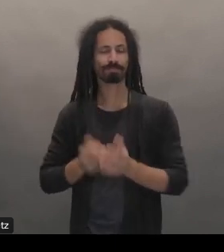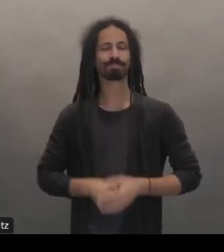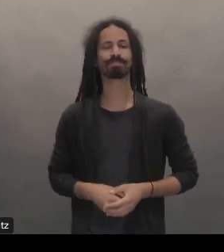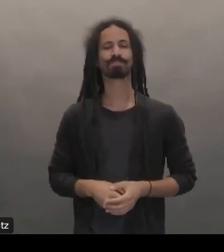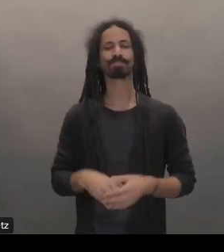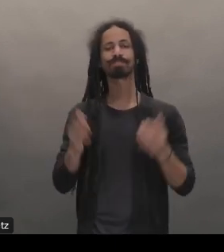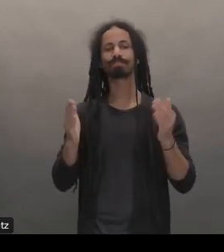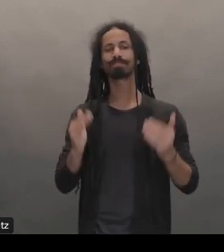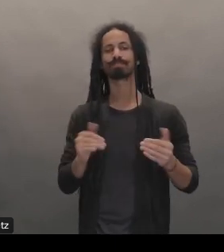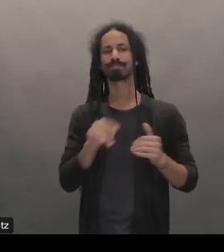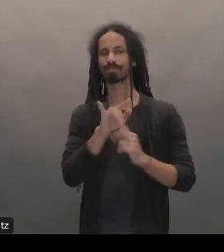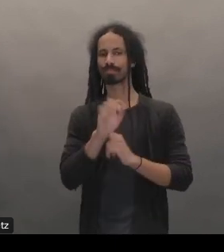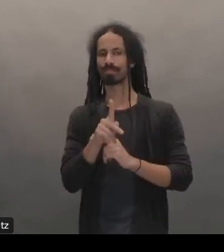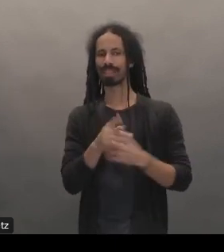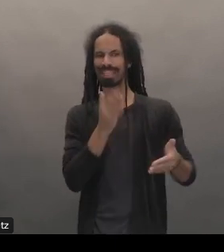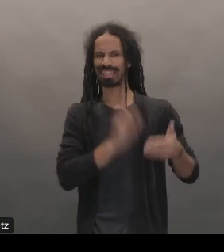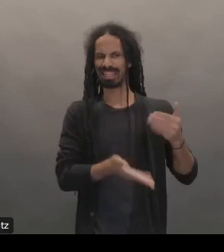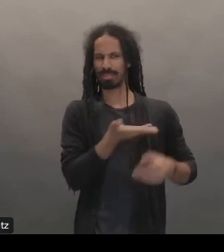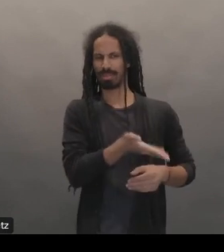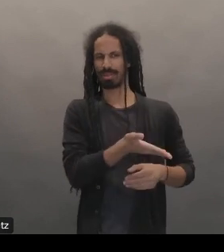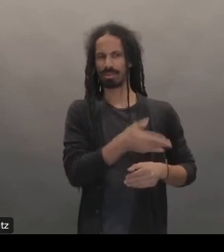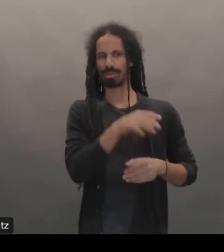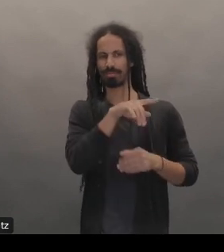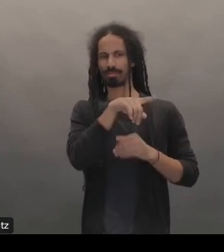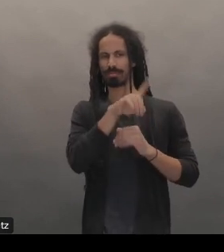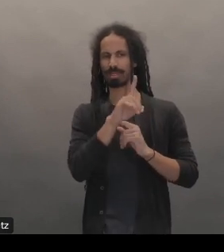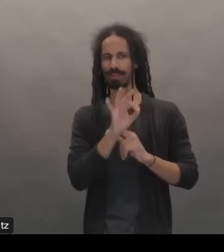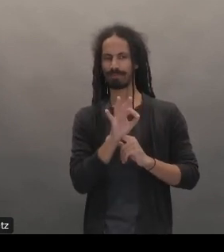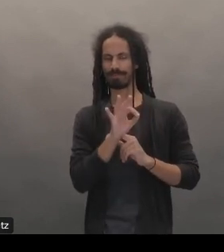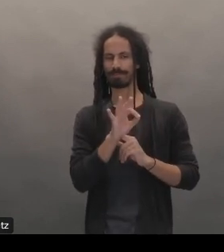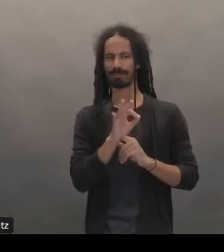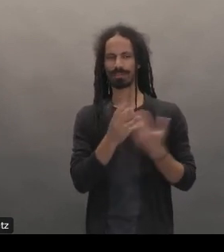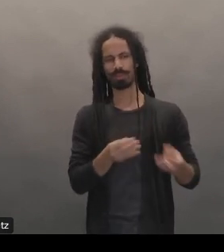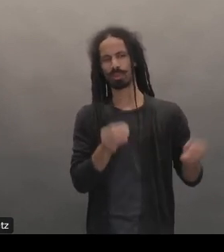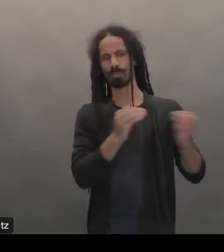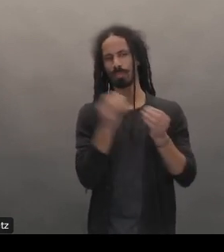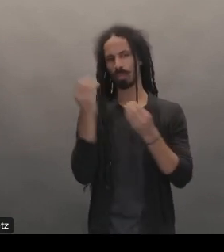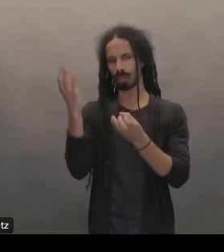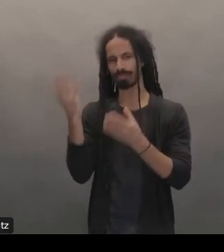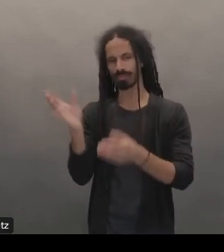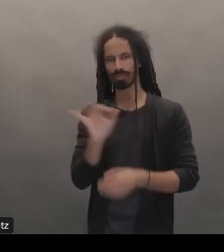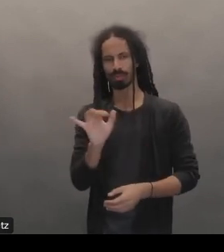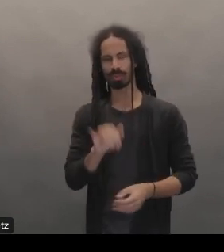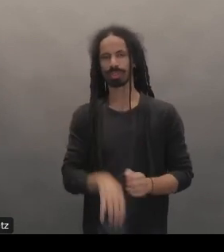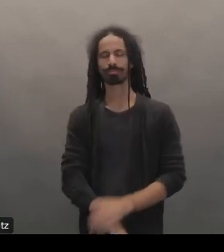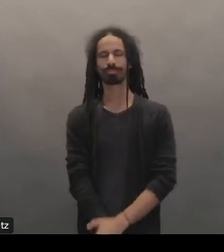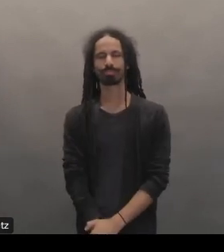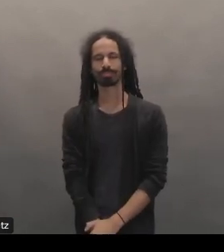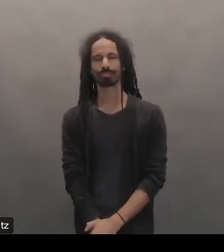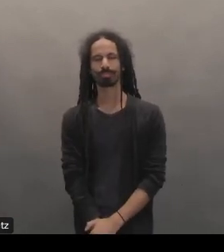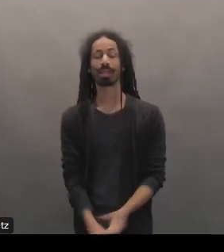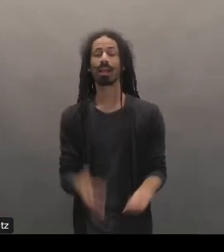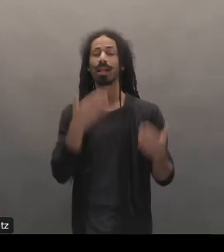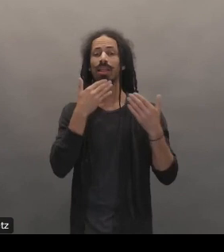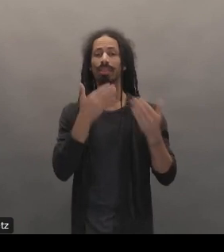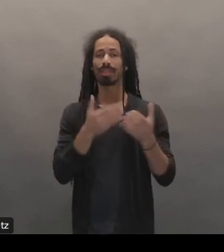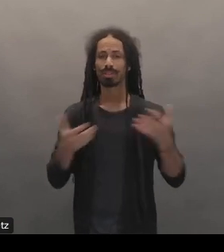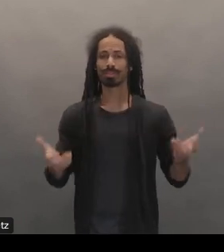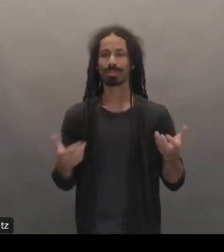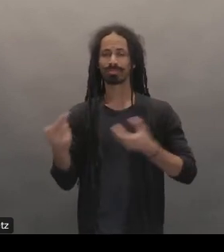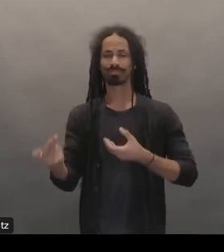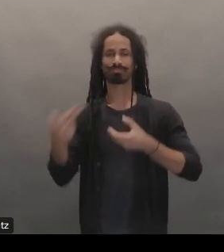there's a link in here at the end of this PDF as well if you want to check out more about tables and figures. Thank you so much for attending